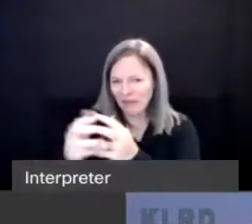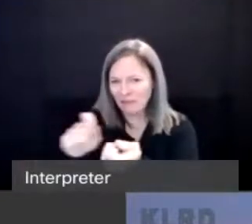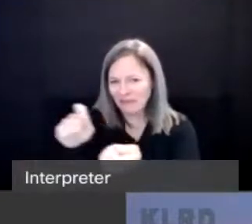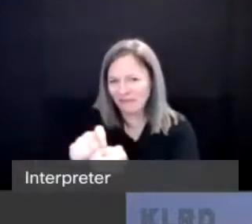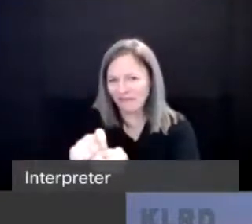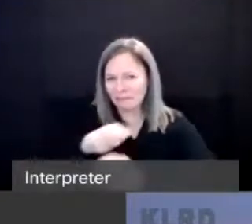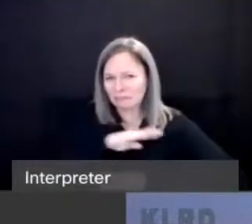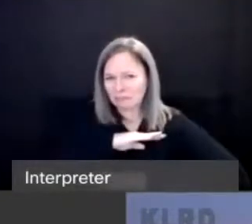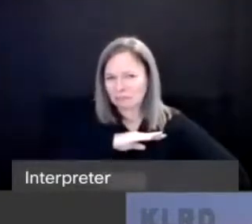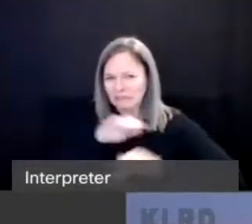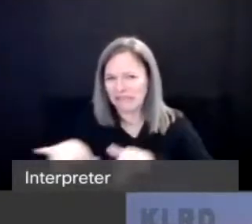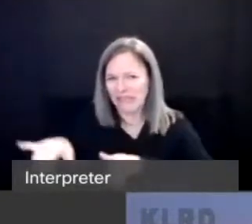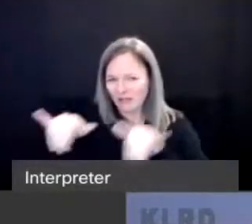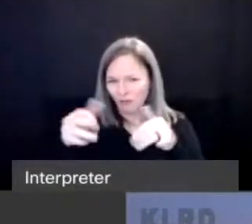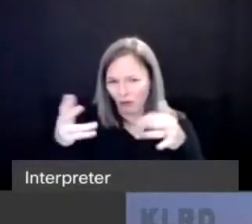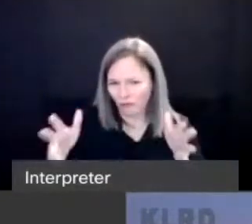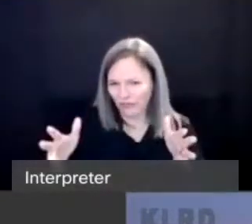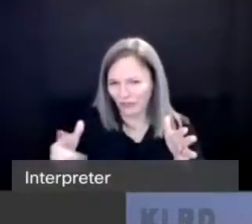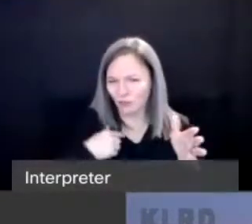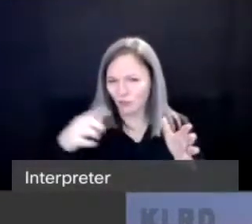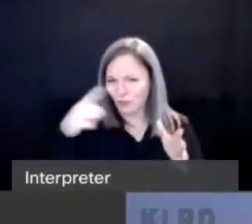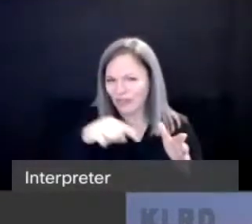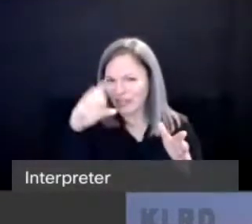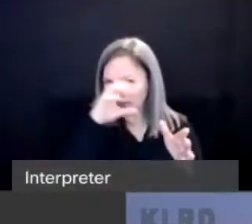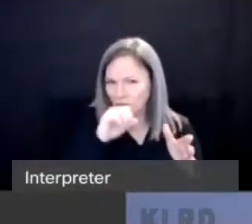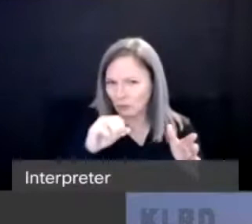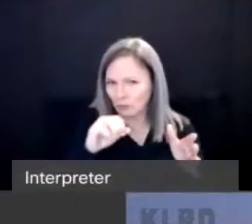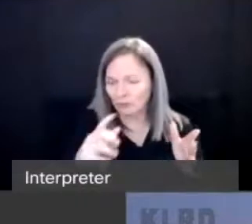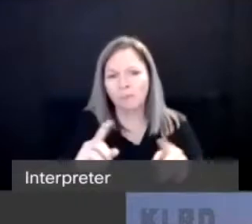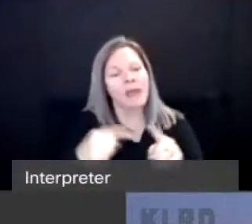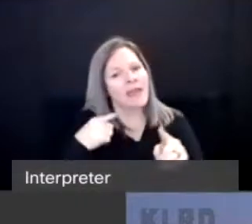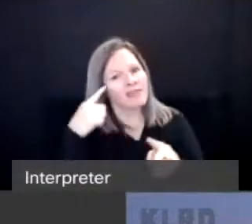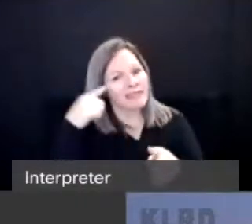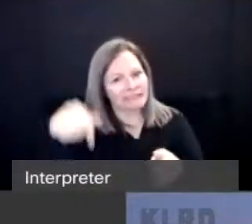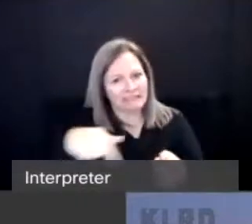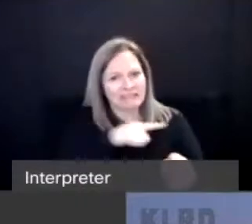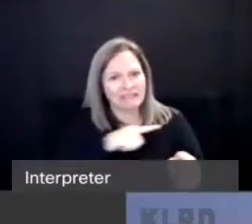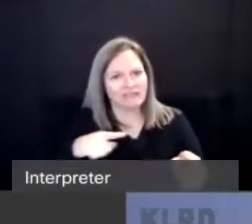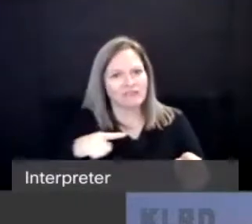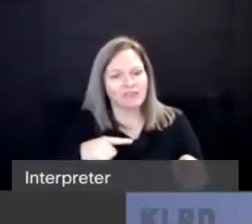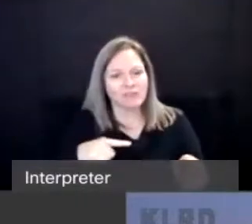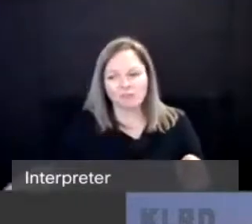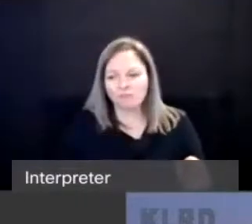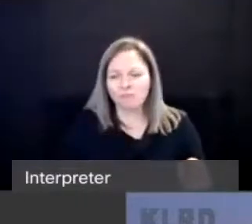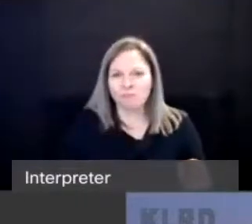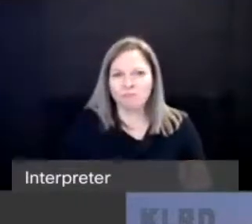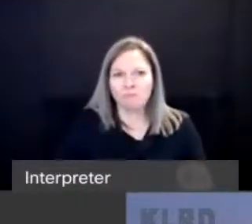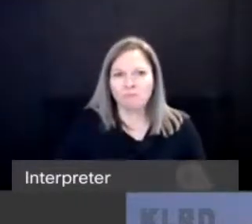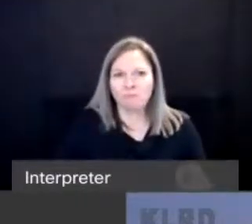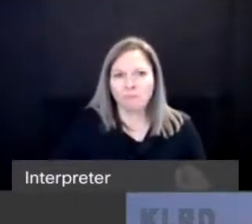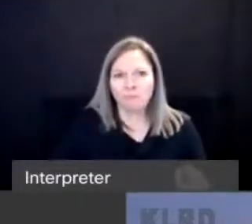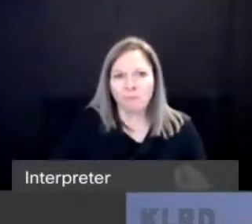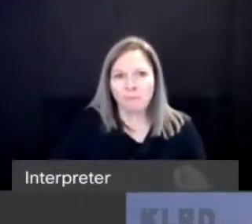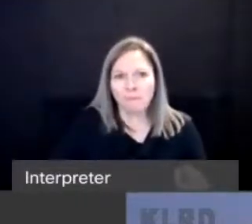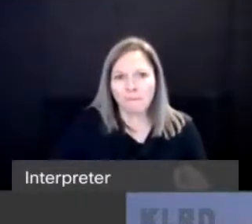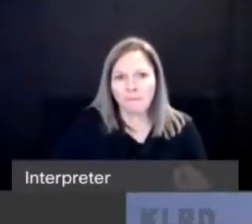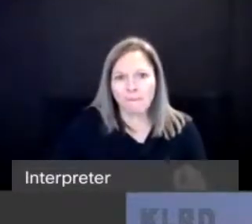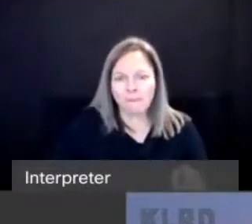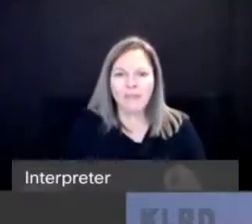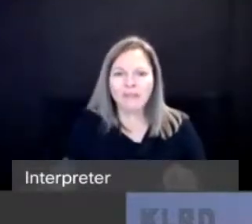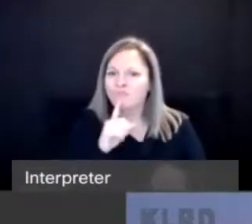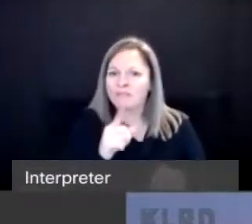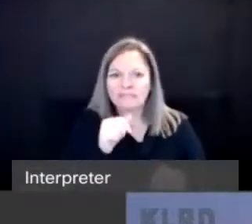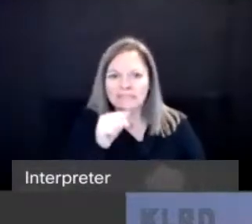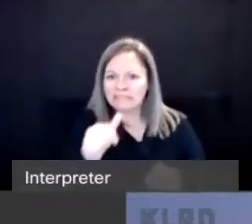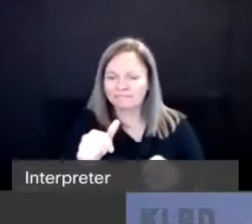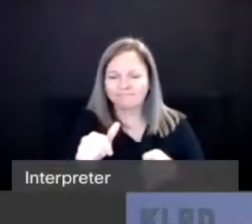standards. And I think that this legislation just really does not